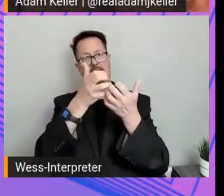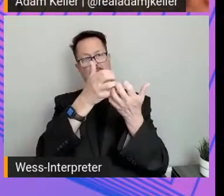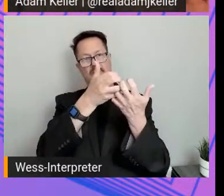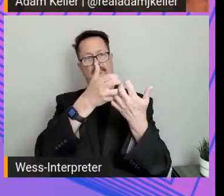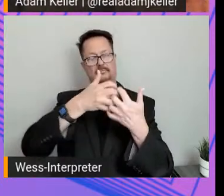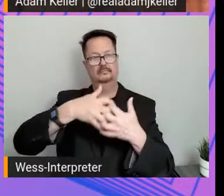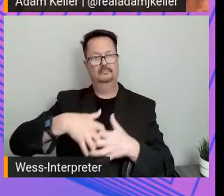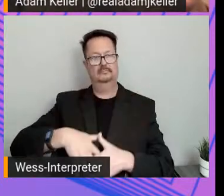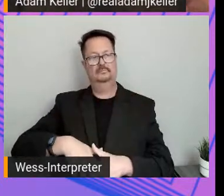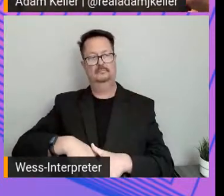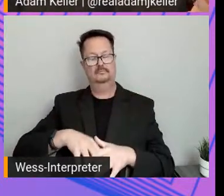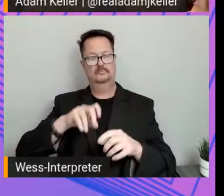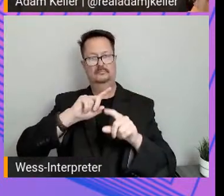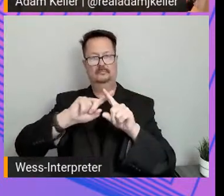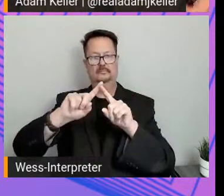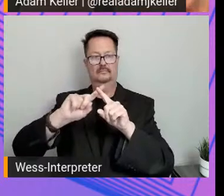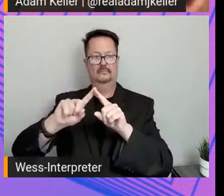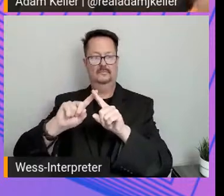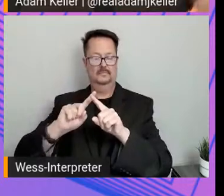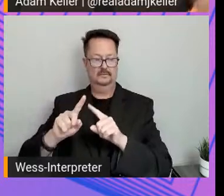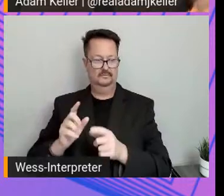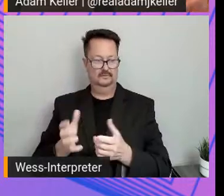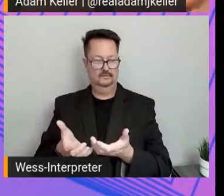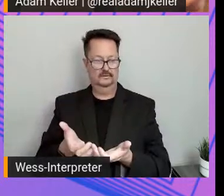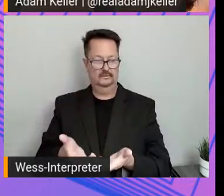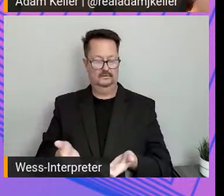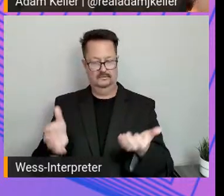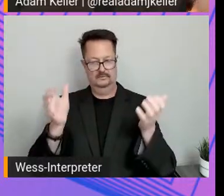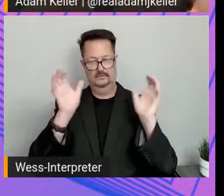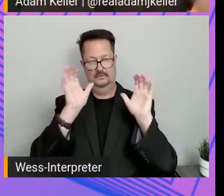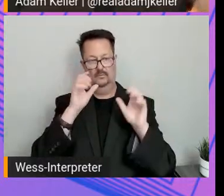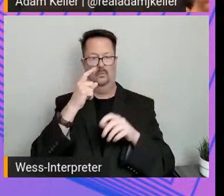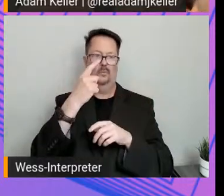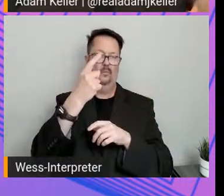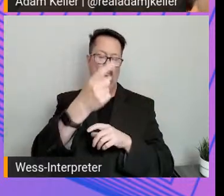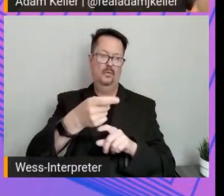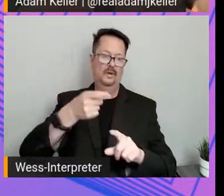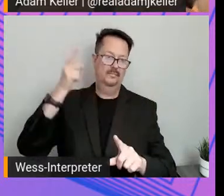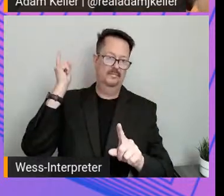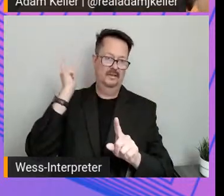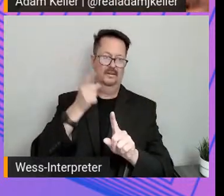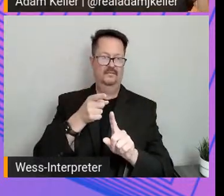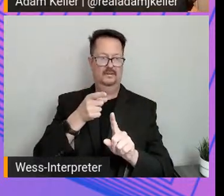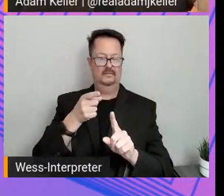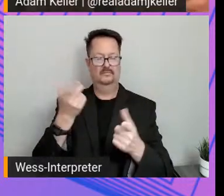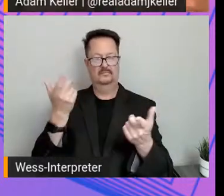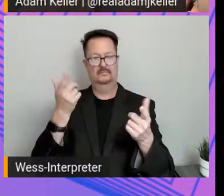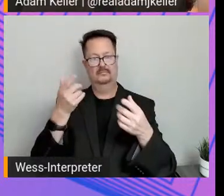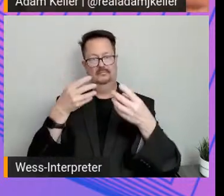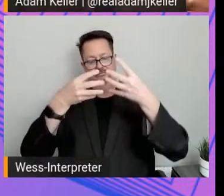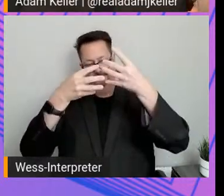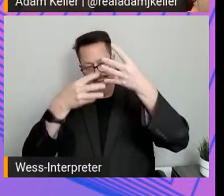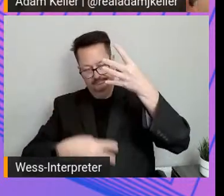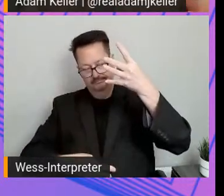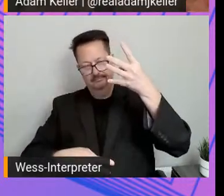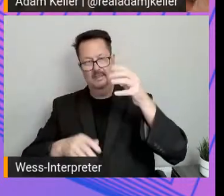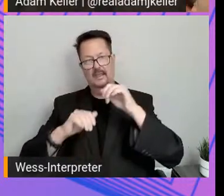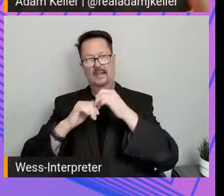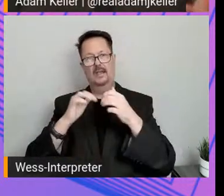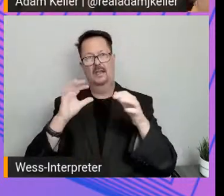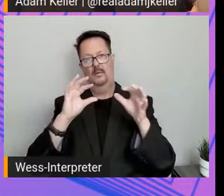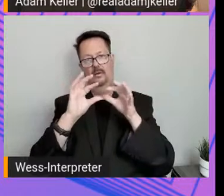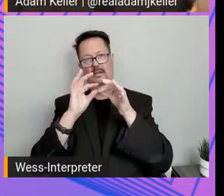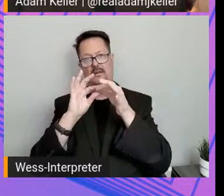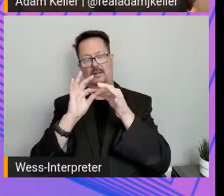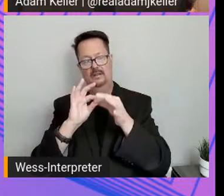containers in one definition, in one manifest, to define how they're going to connect with one another, how they'll